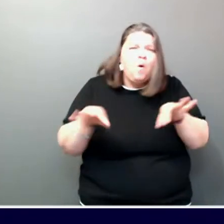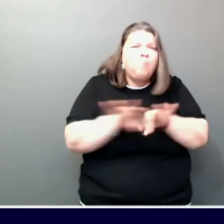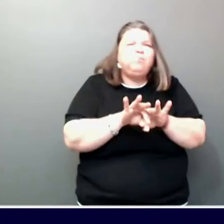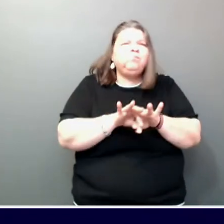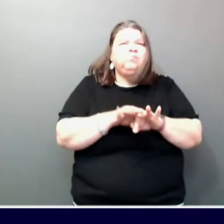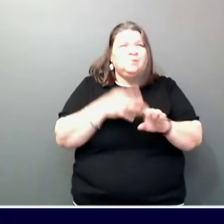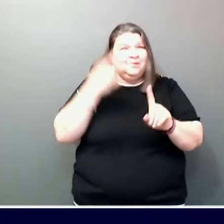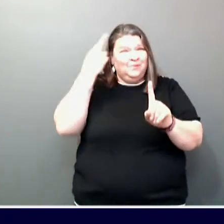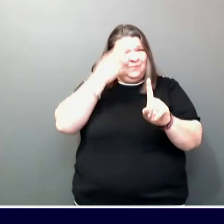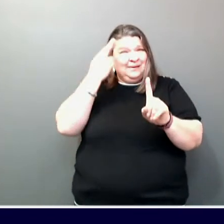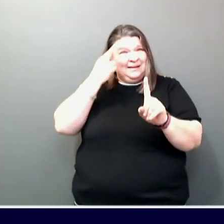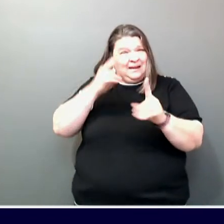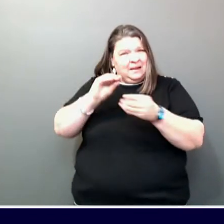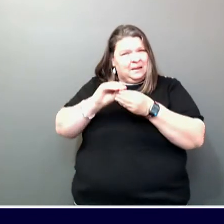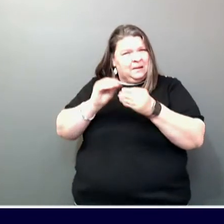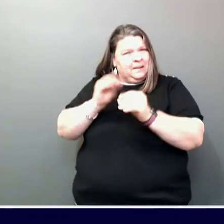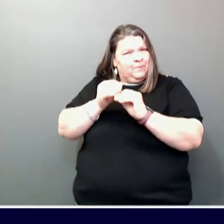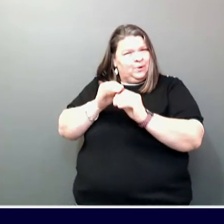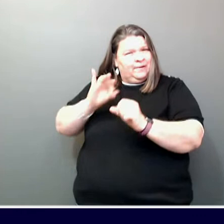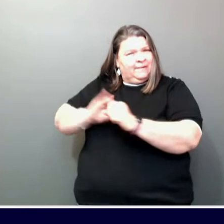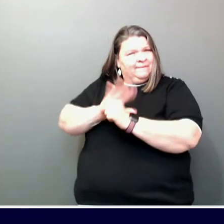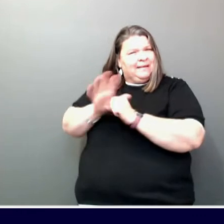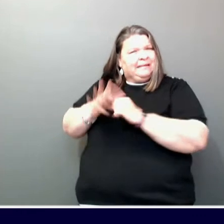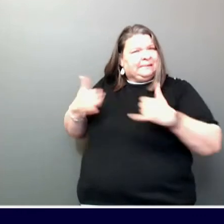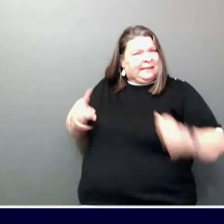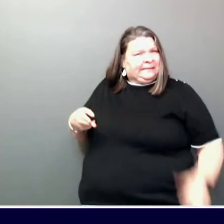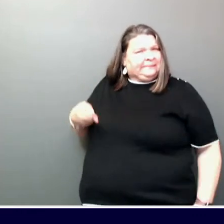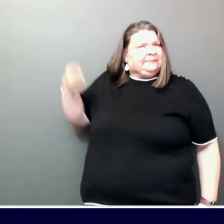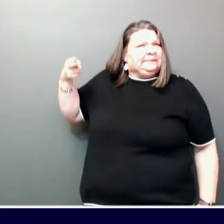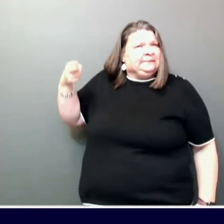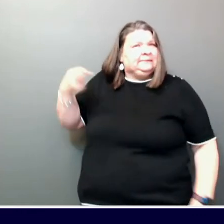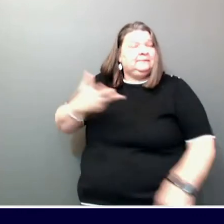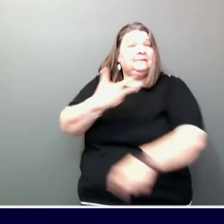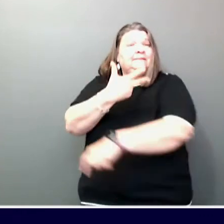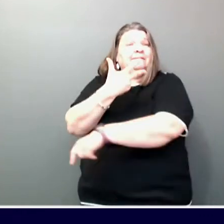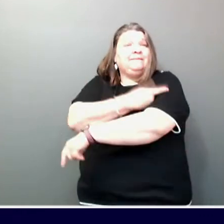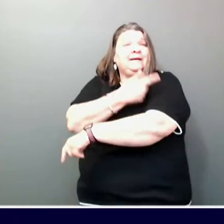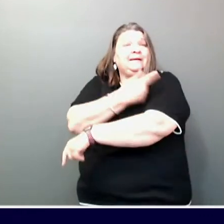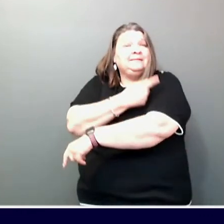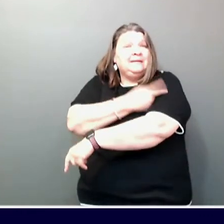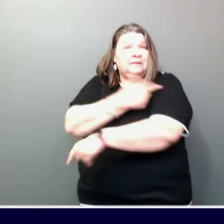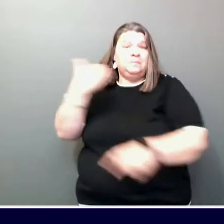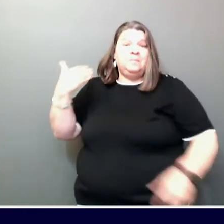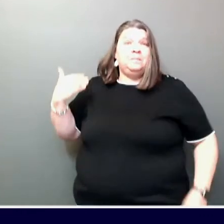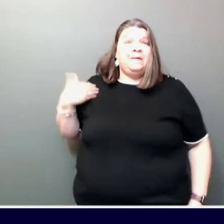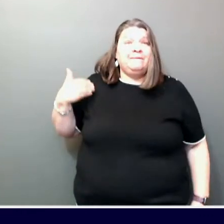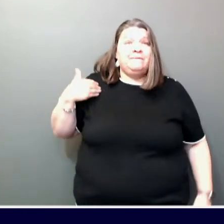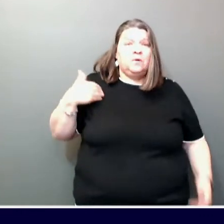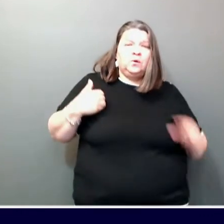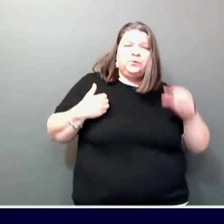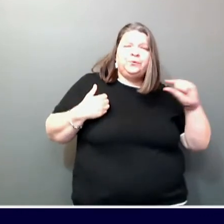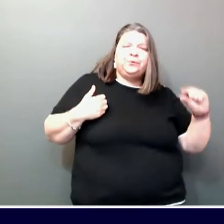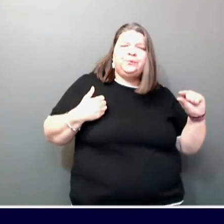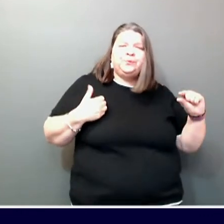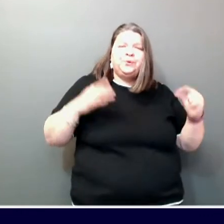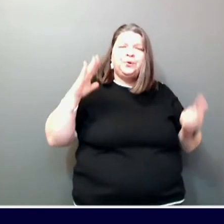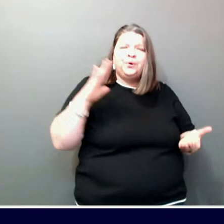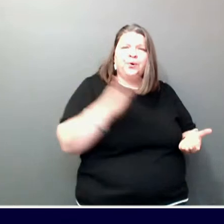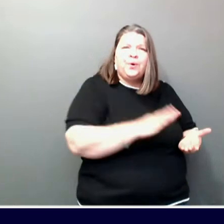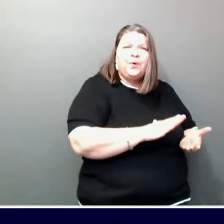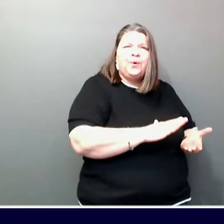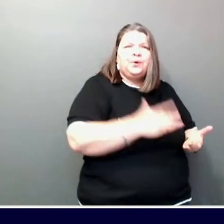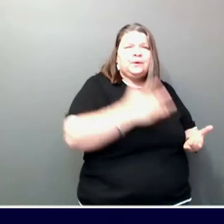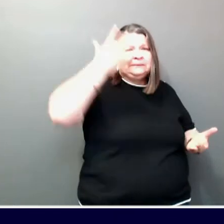or prior immunity rates were low, masks were a significant reason why Maine was able to